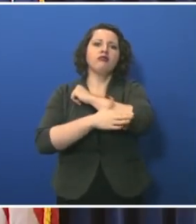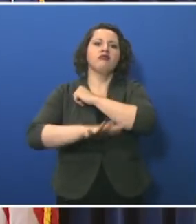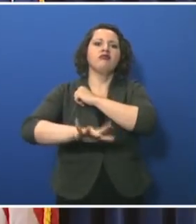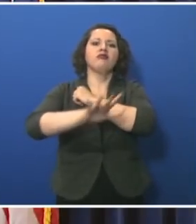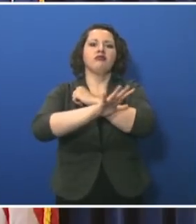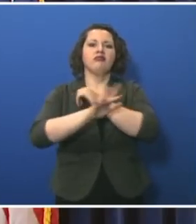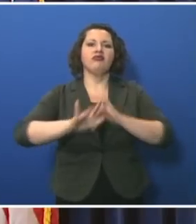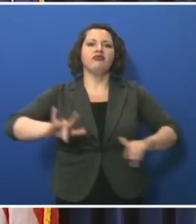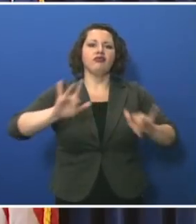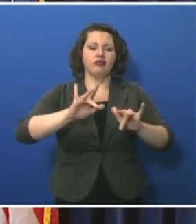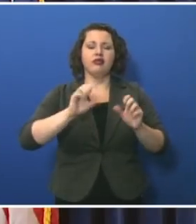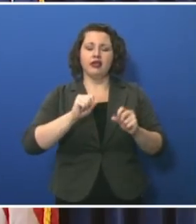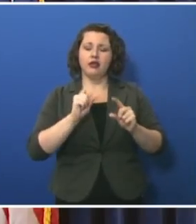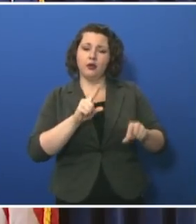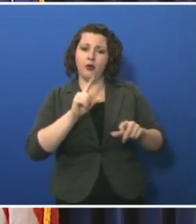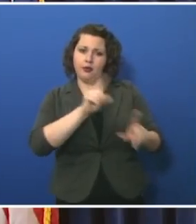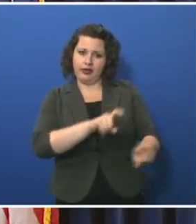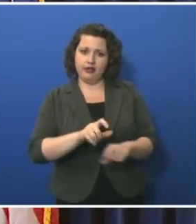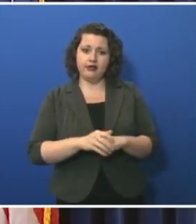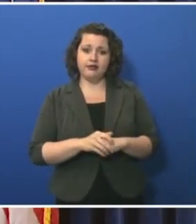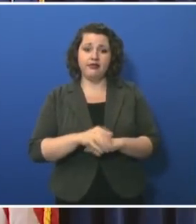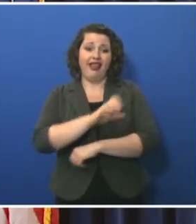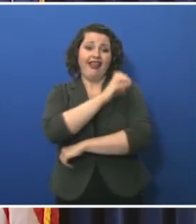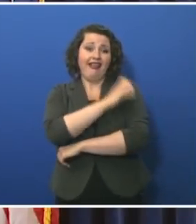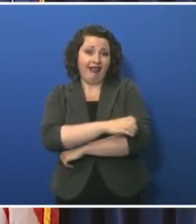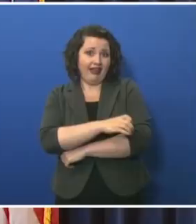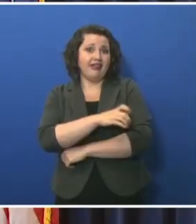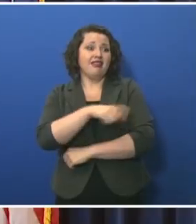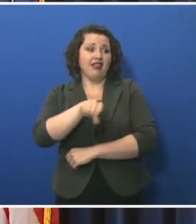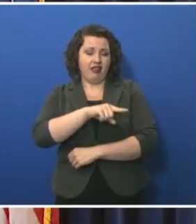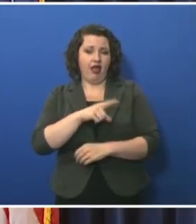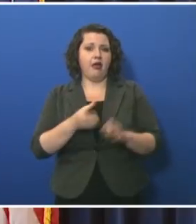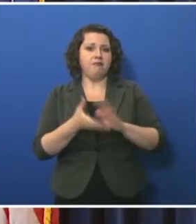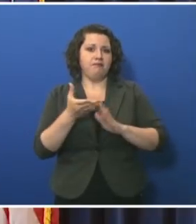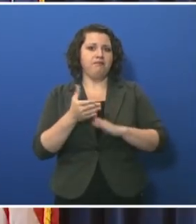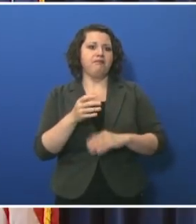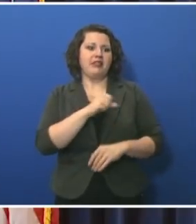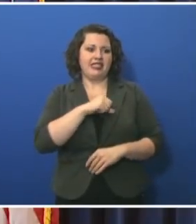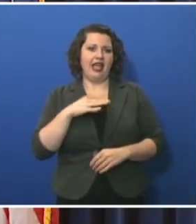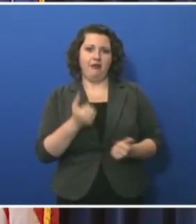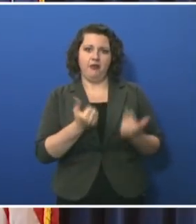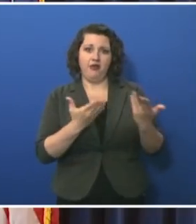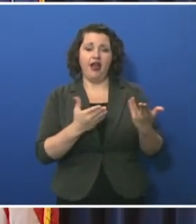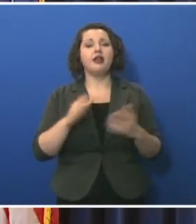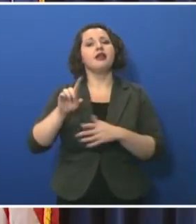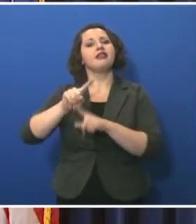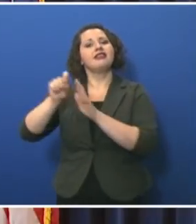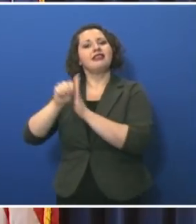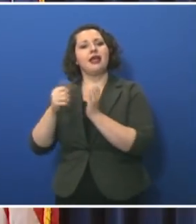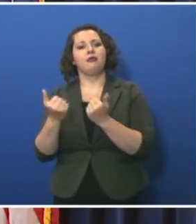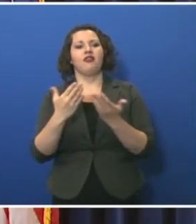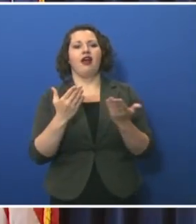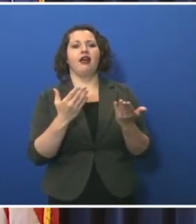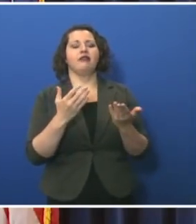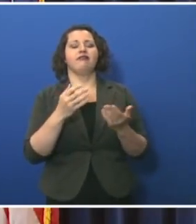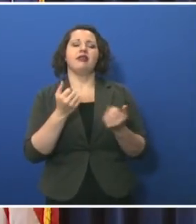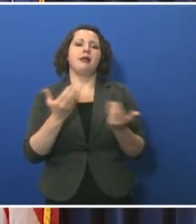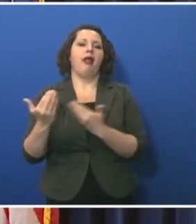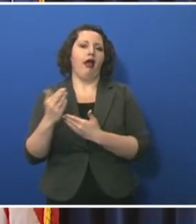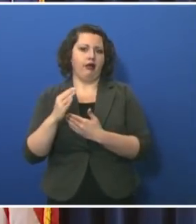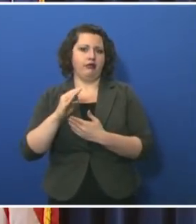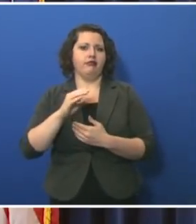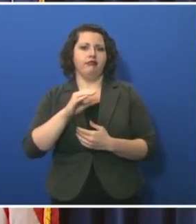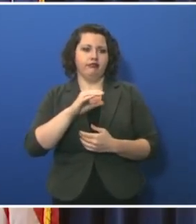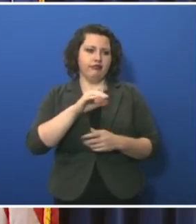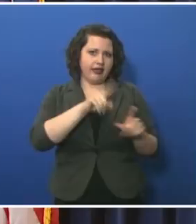communities. Clinics operate and staff the test sites while the state provides testing supplies and processes the samples, again, through the